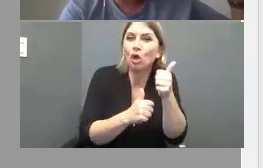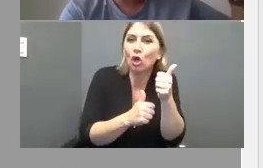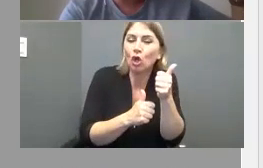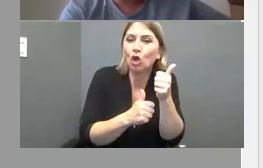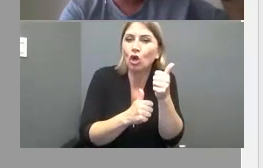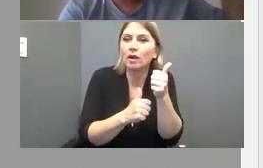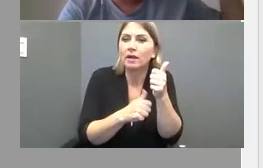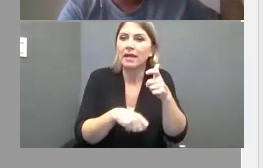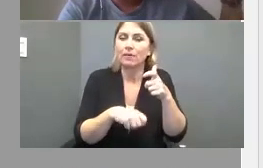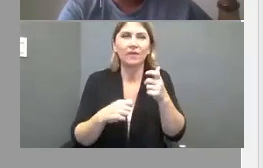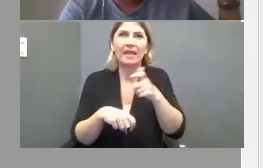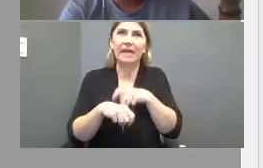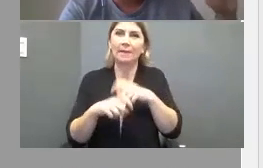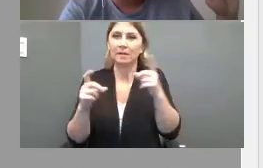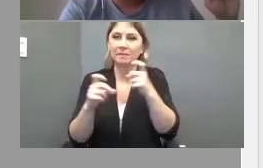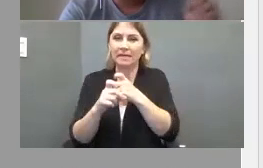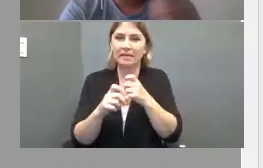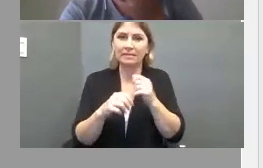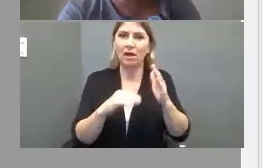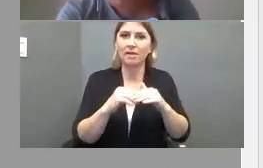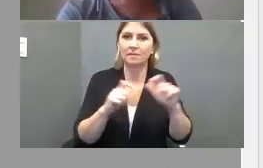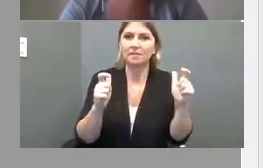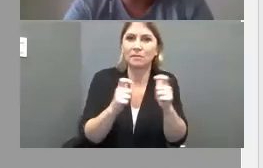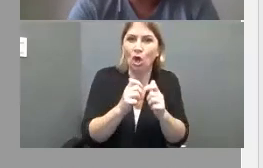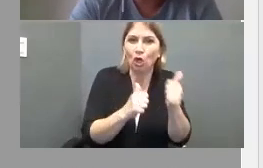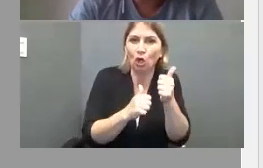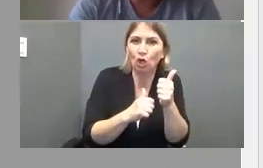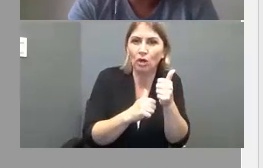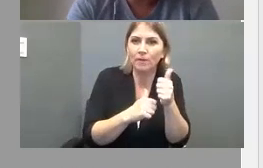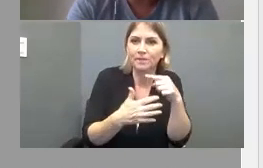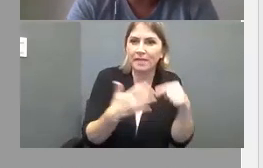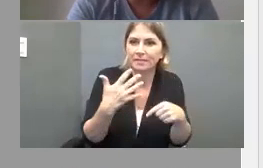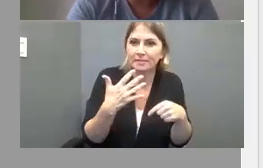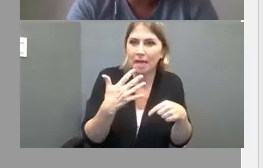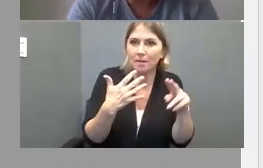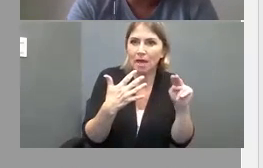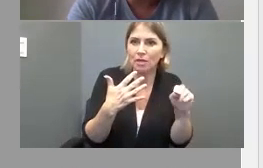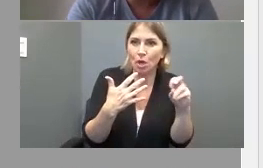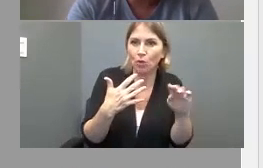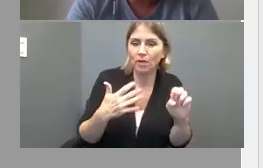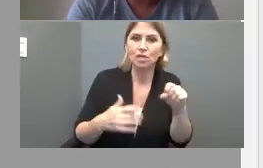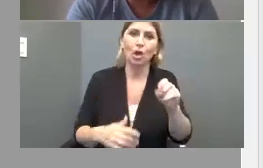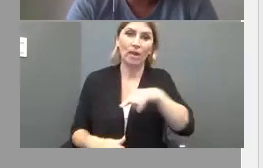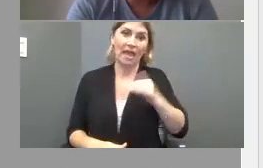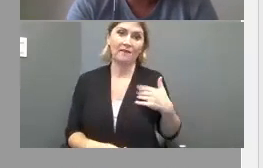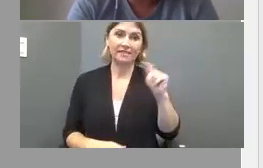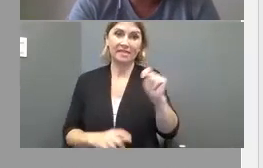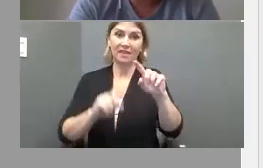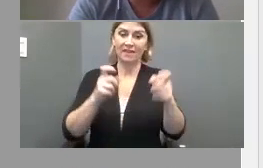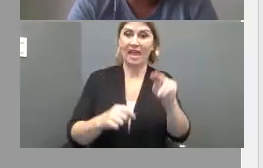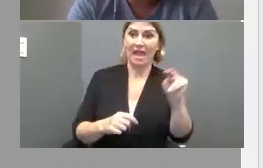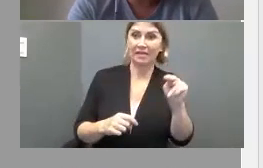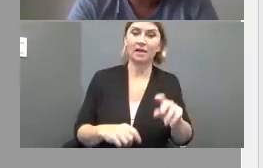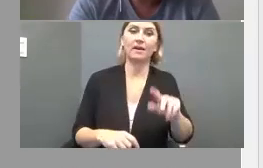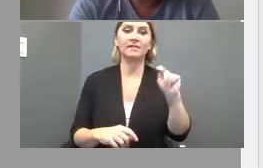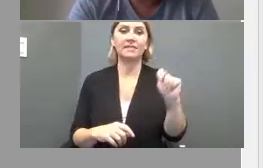upon the time complexity of some smaller subproblem, right? So in this particular situation, we have TFN equals to T of n minus